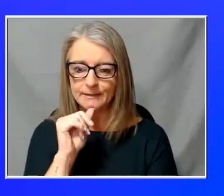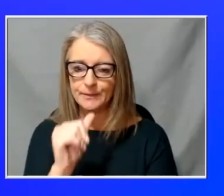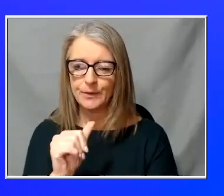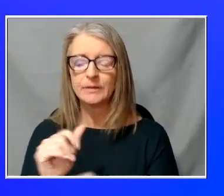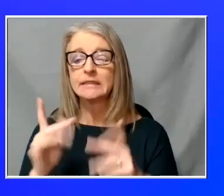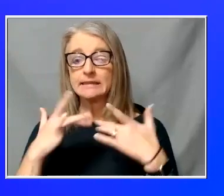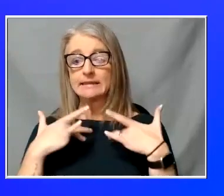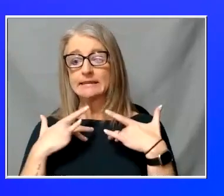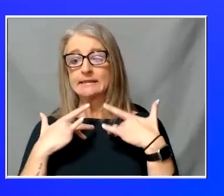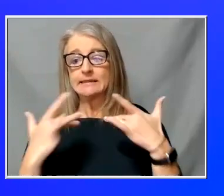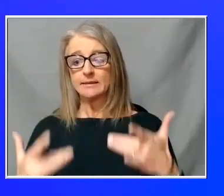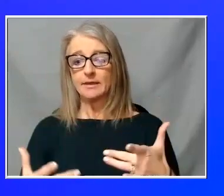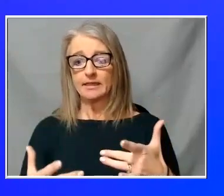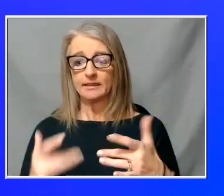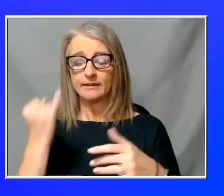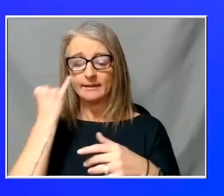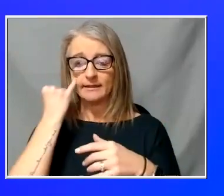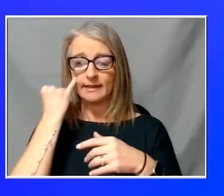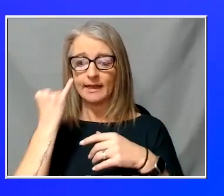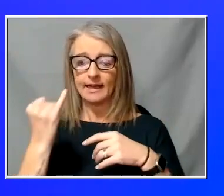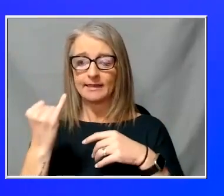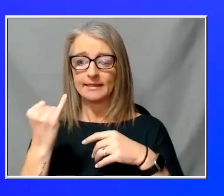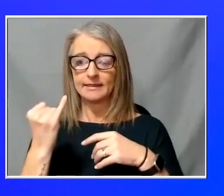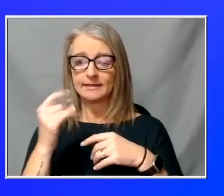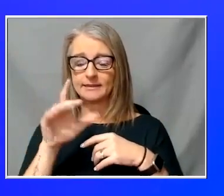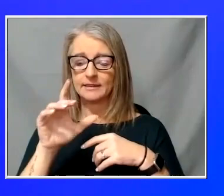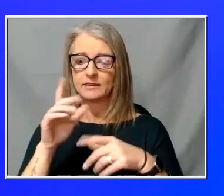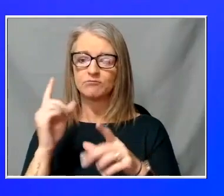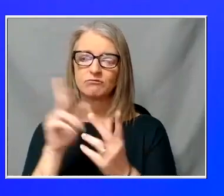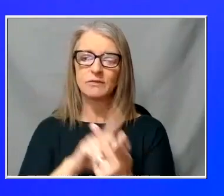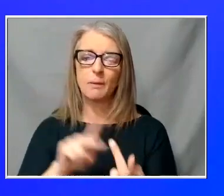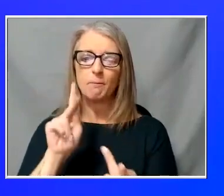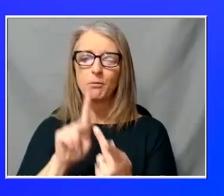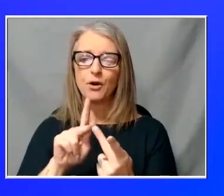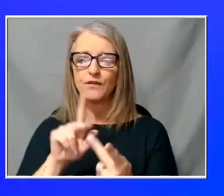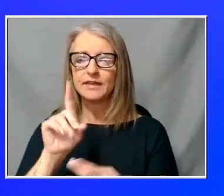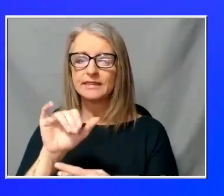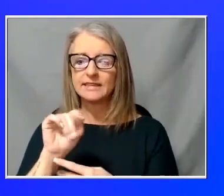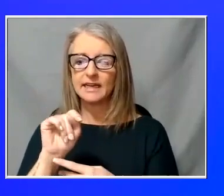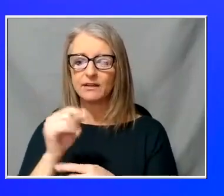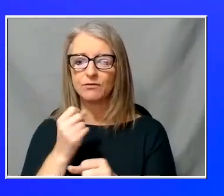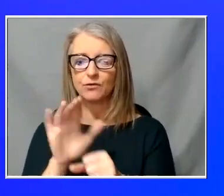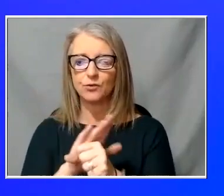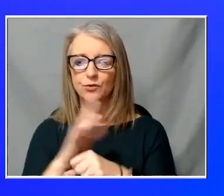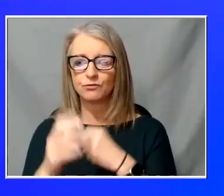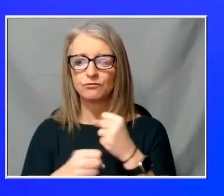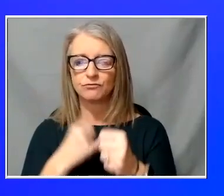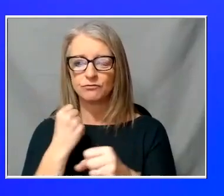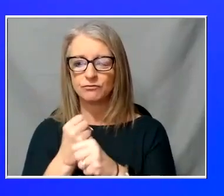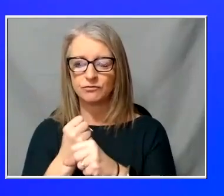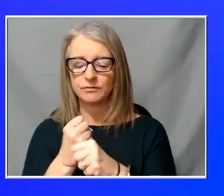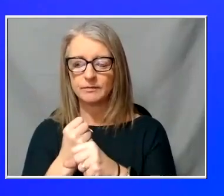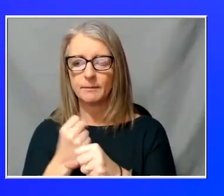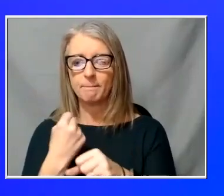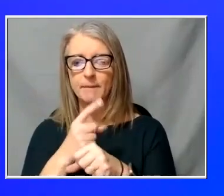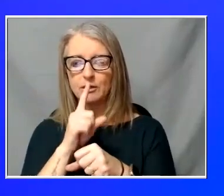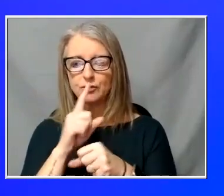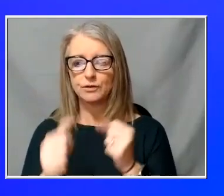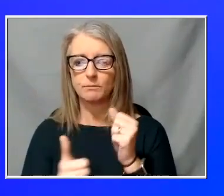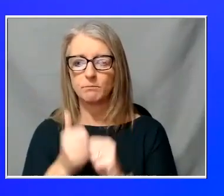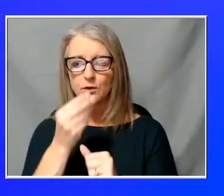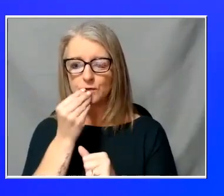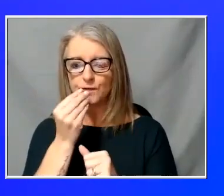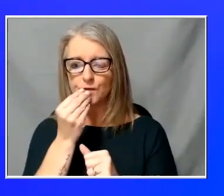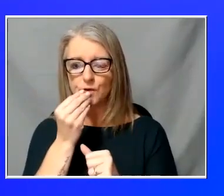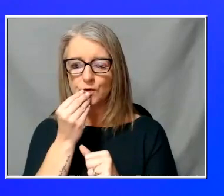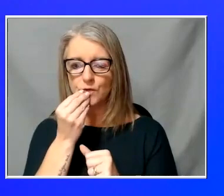typically the ideal diet, any season throughout the year, so make sure that, most of the foods are